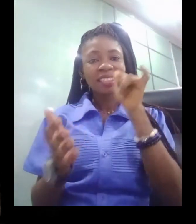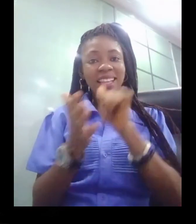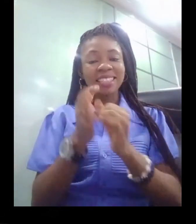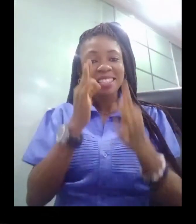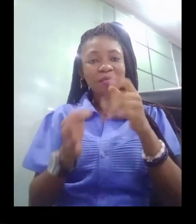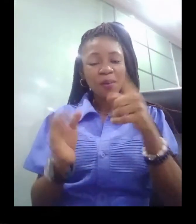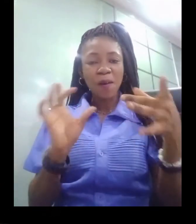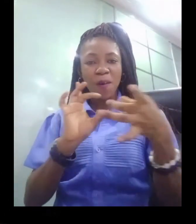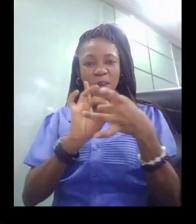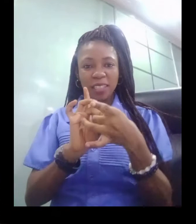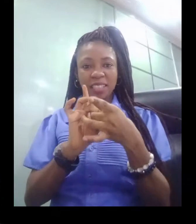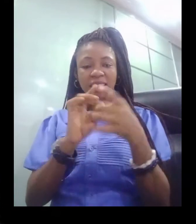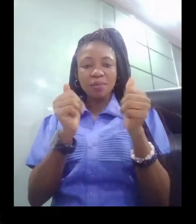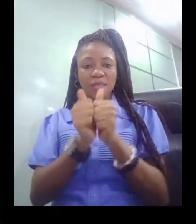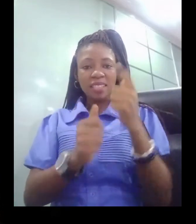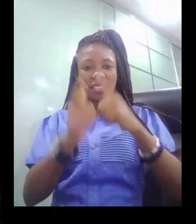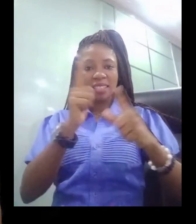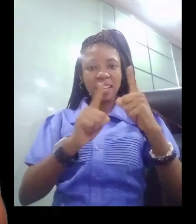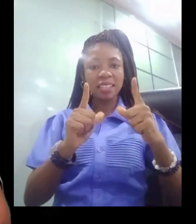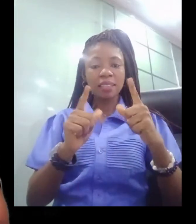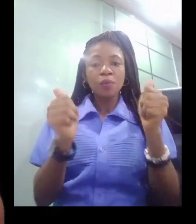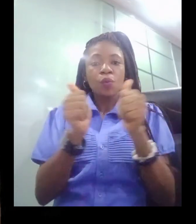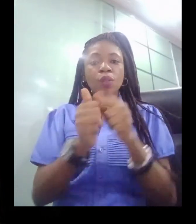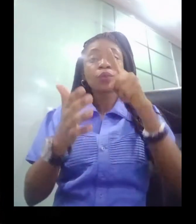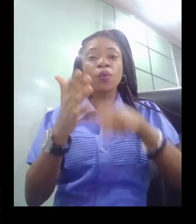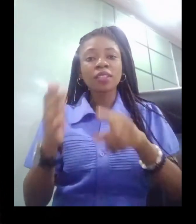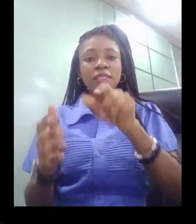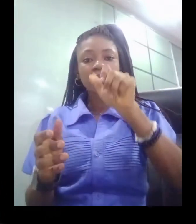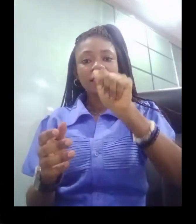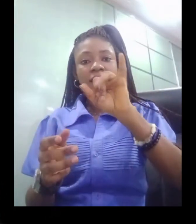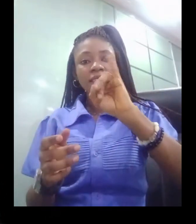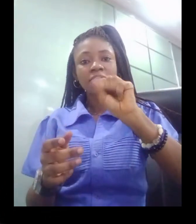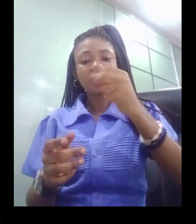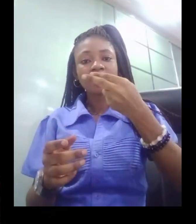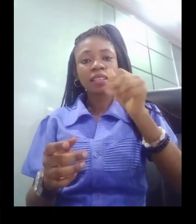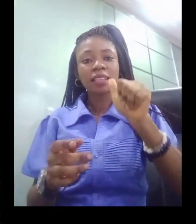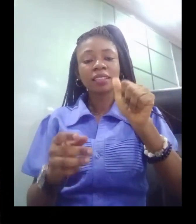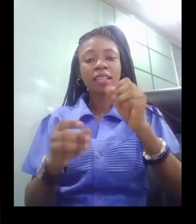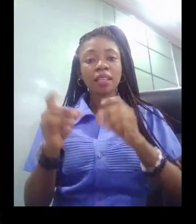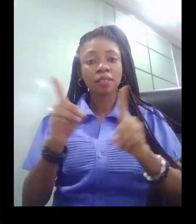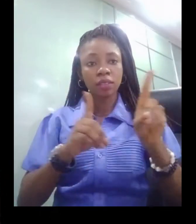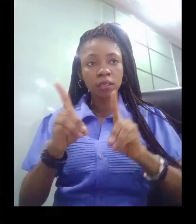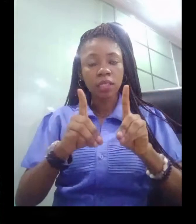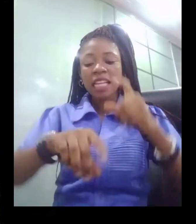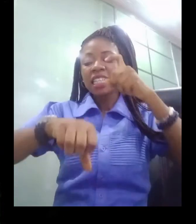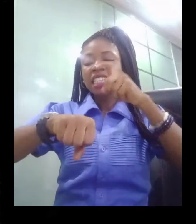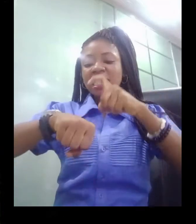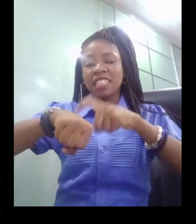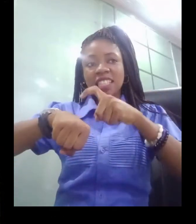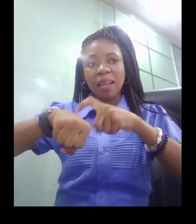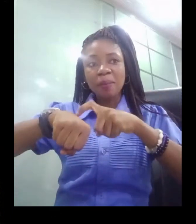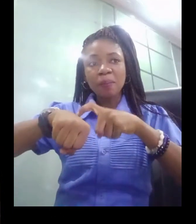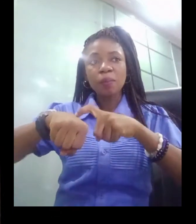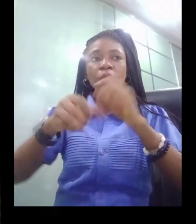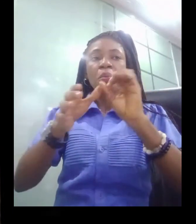to signing and what Aisha did. So time is often signed here, either here